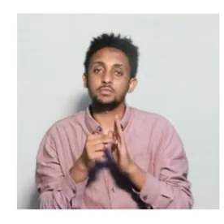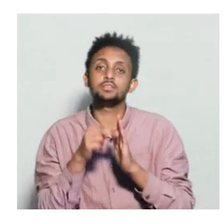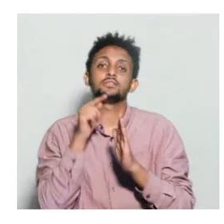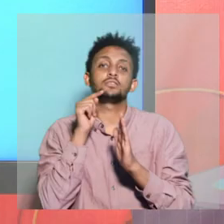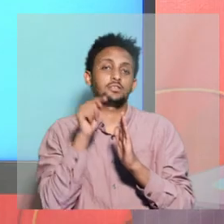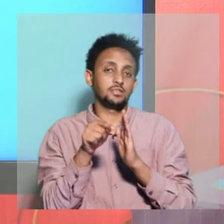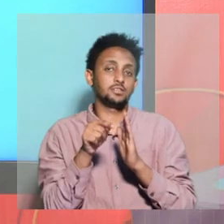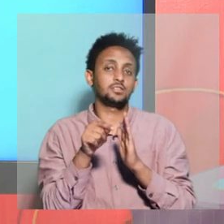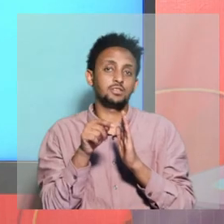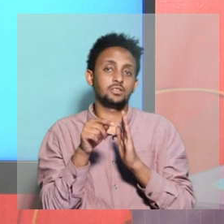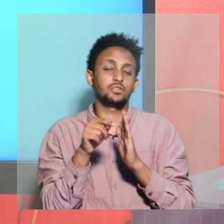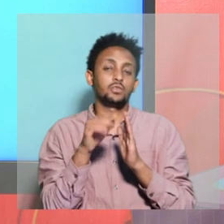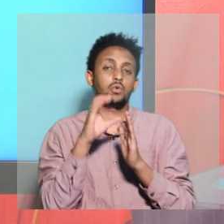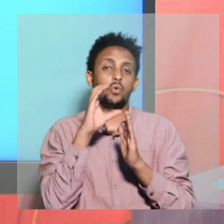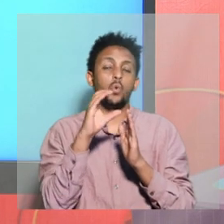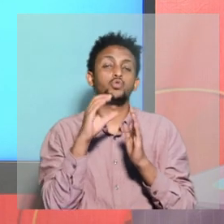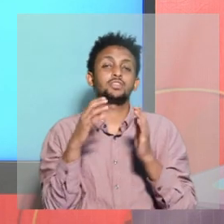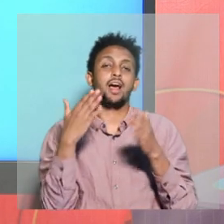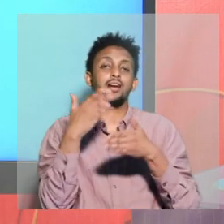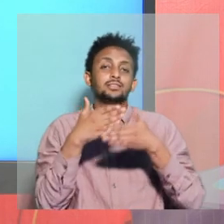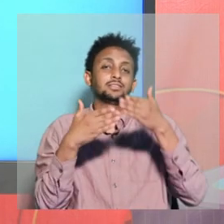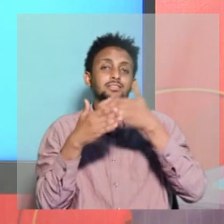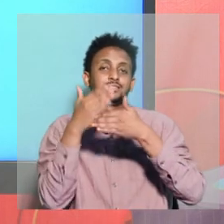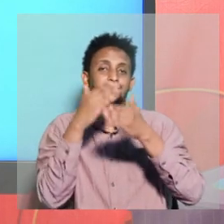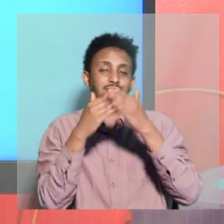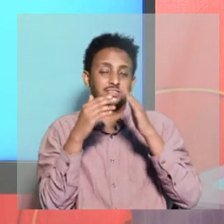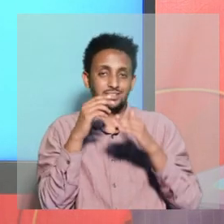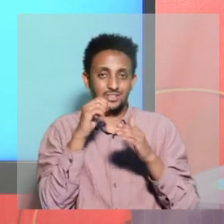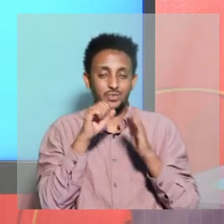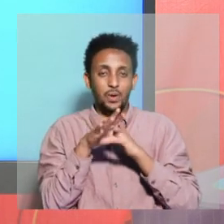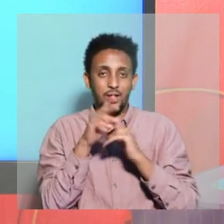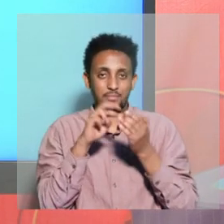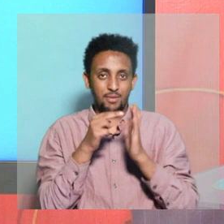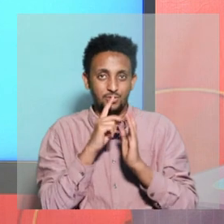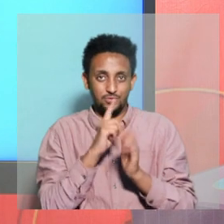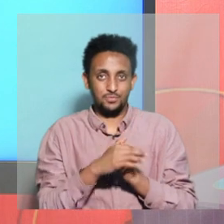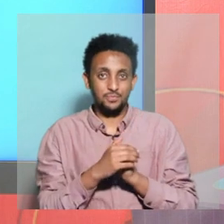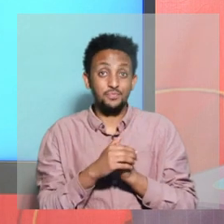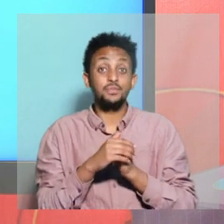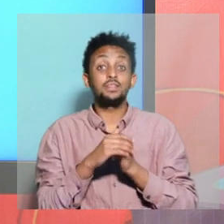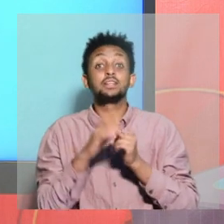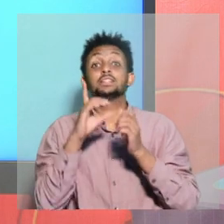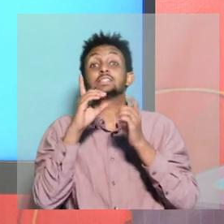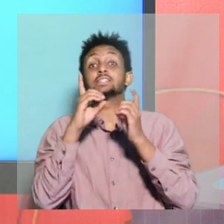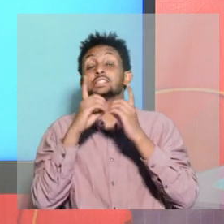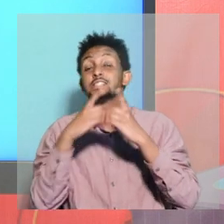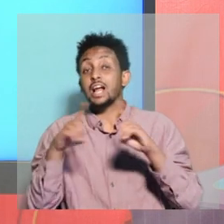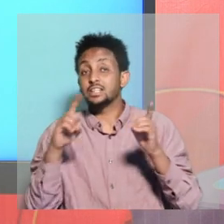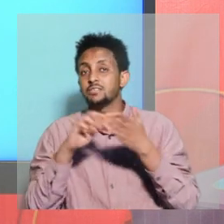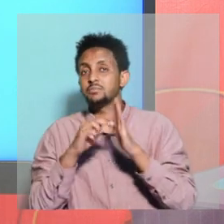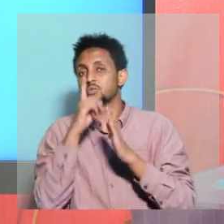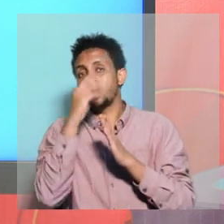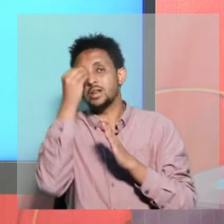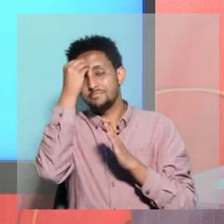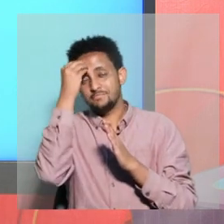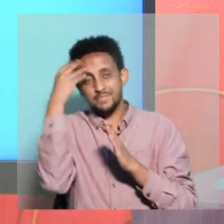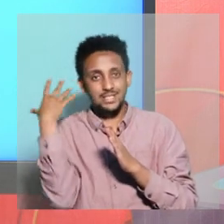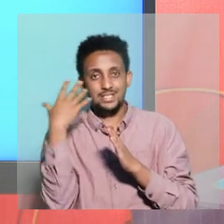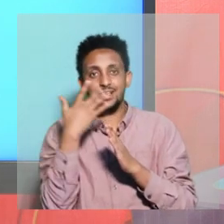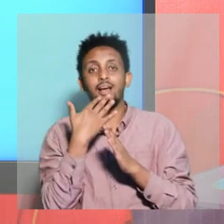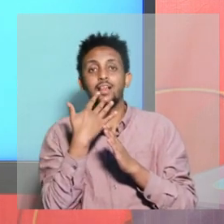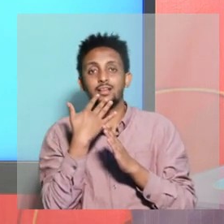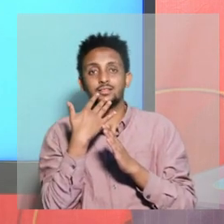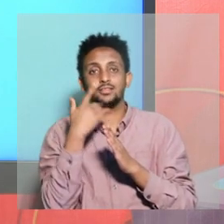is a constructive interference. So on thin film interference, destructive means you miss some colors. So